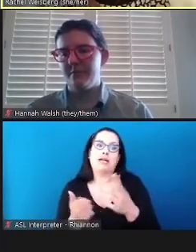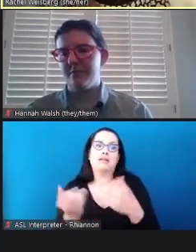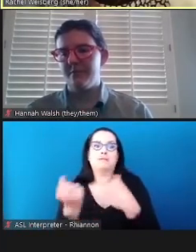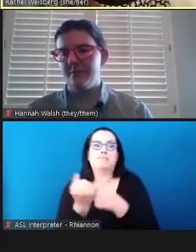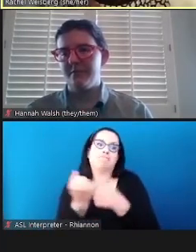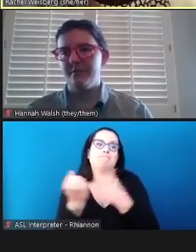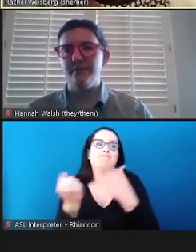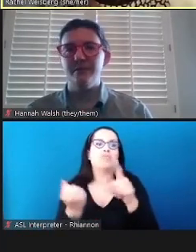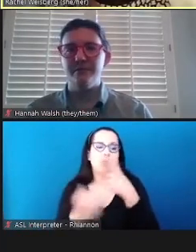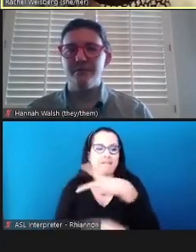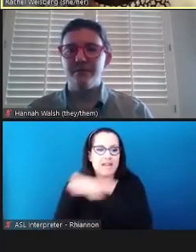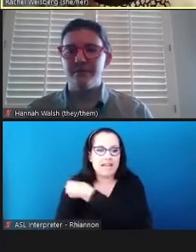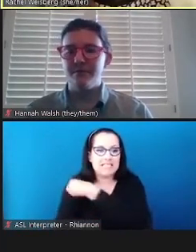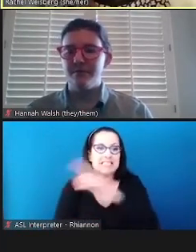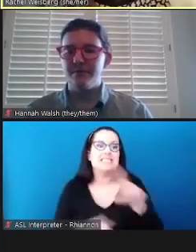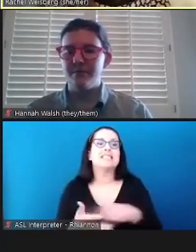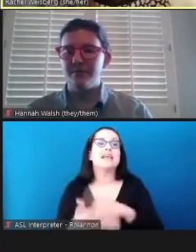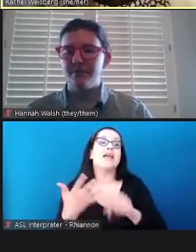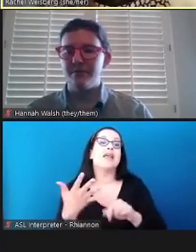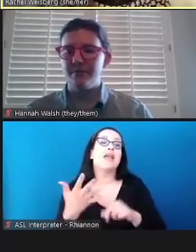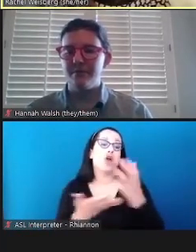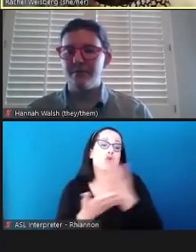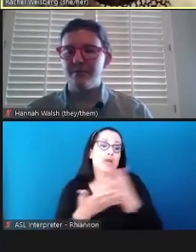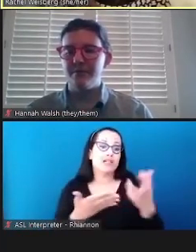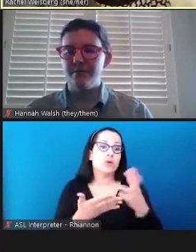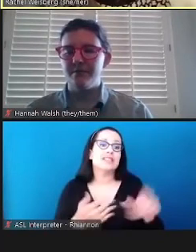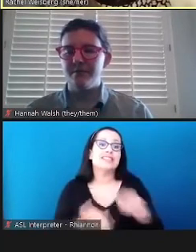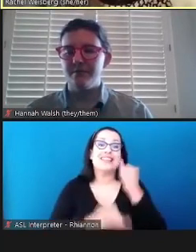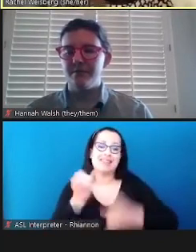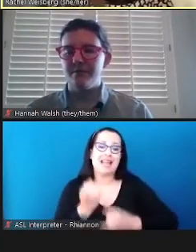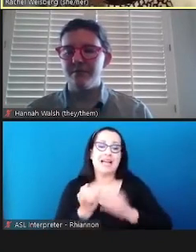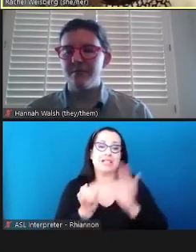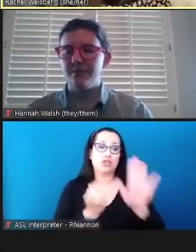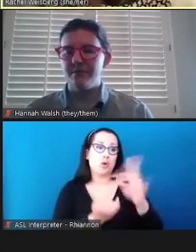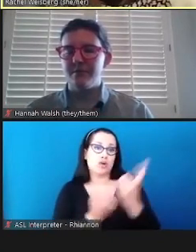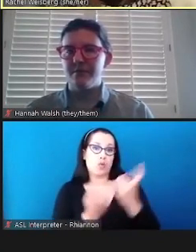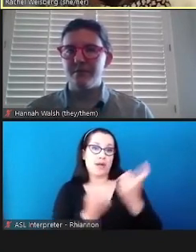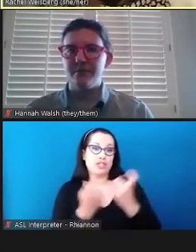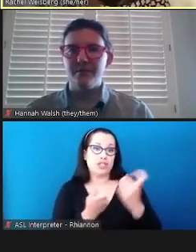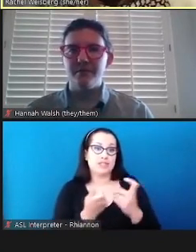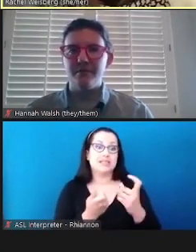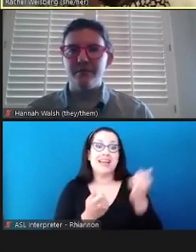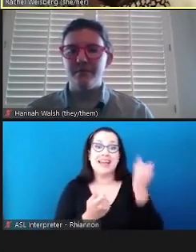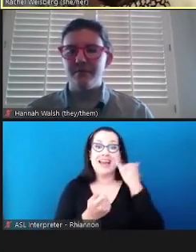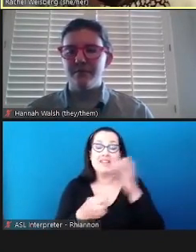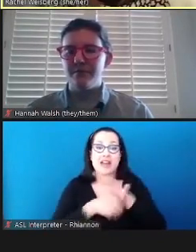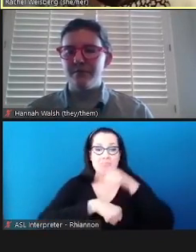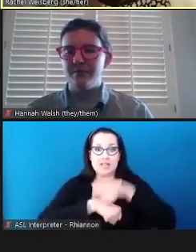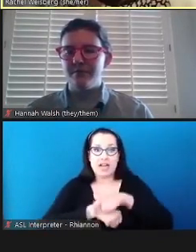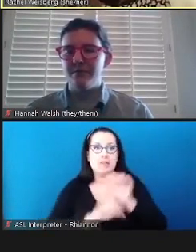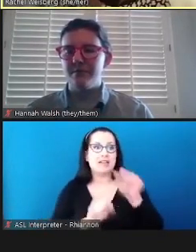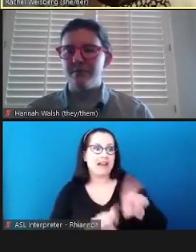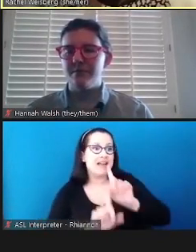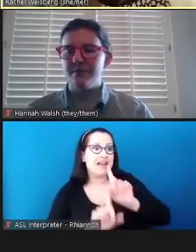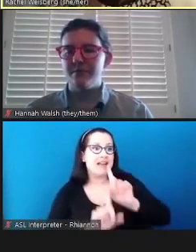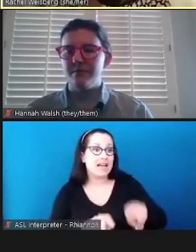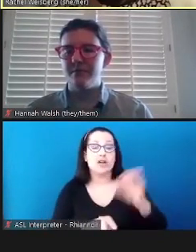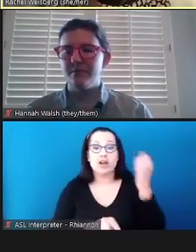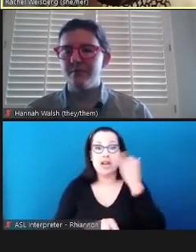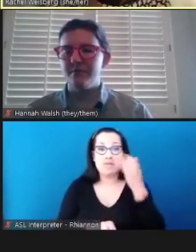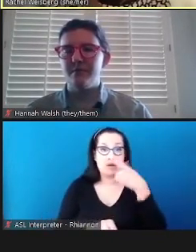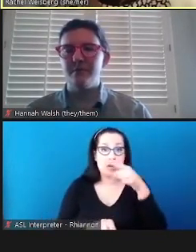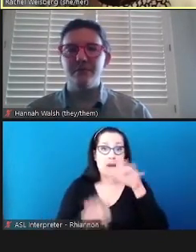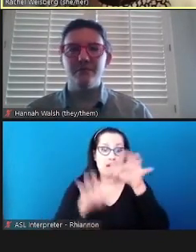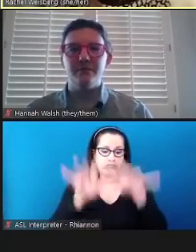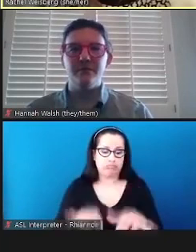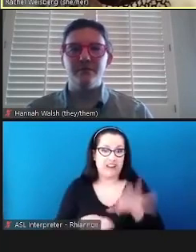have ample time for questions. If you do have a question, you can always put it in the Facebook feed, and we'll get it that way.